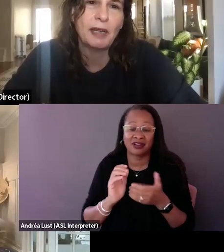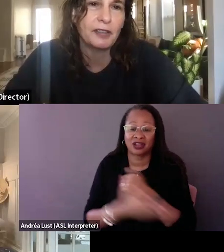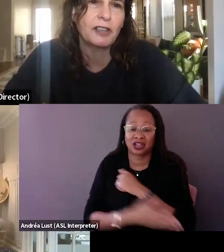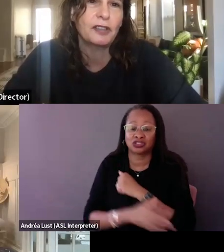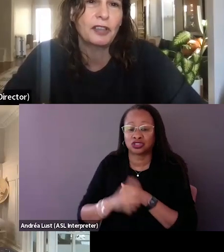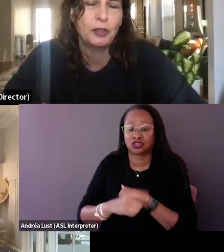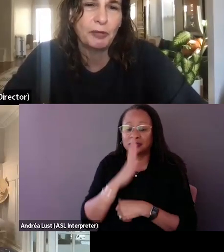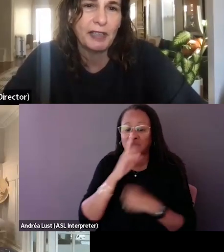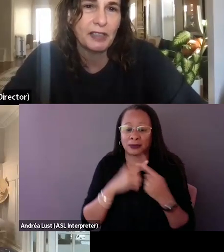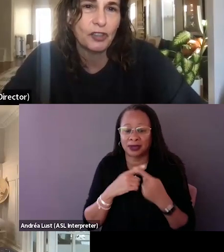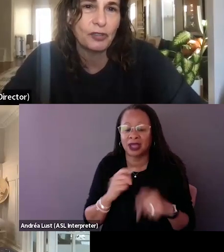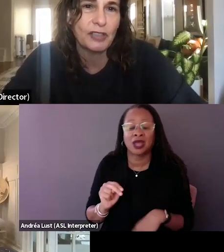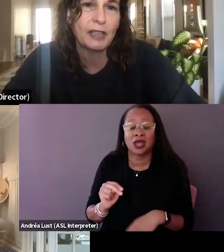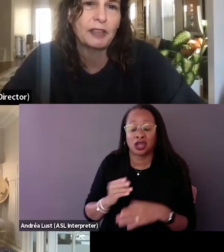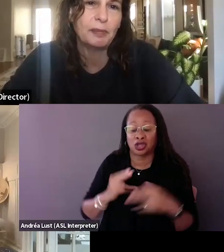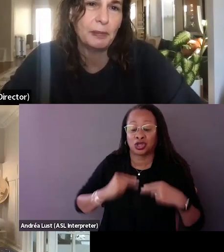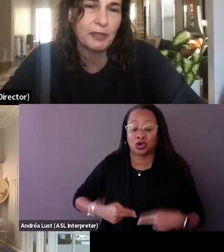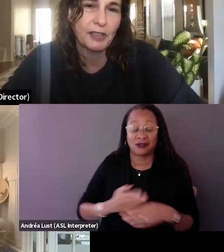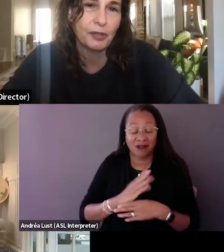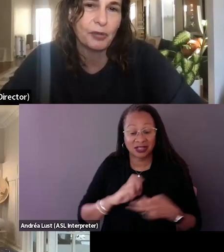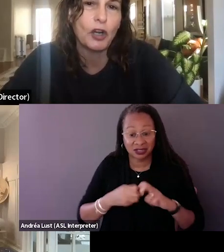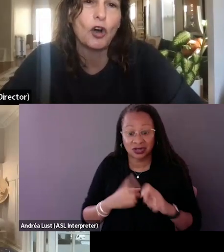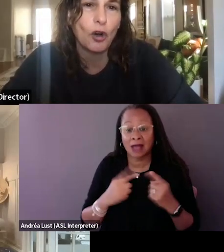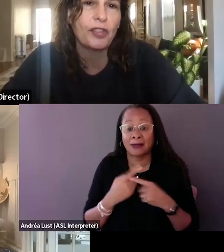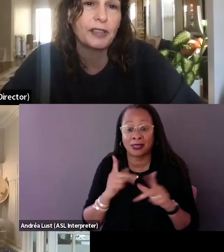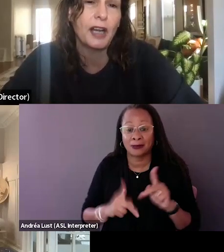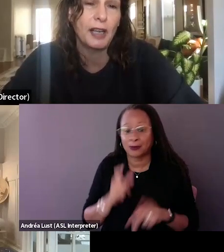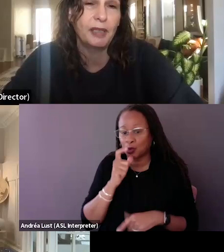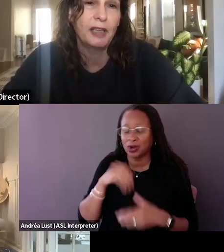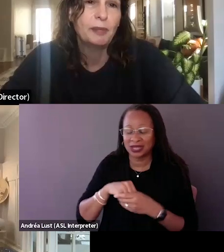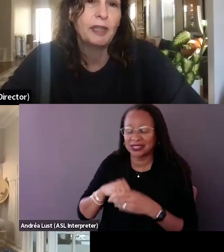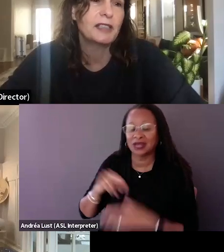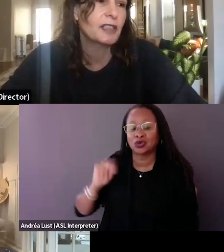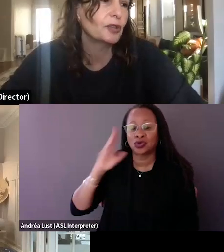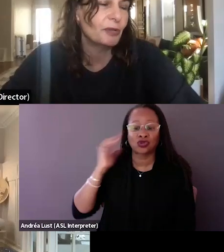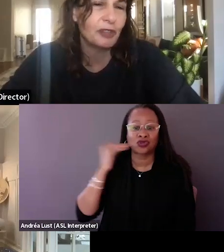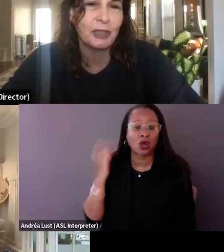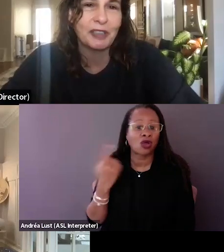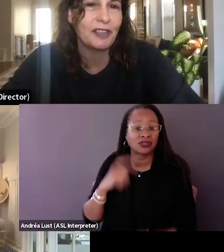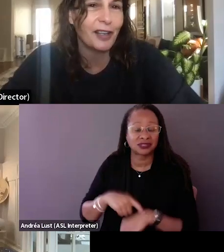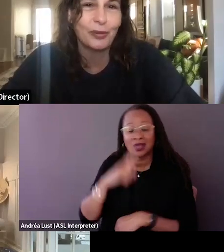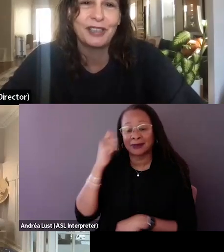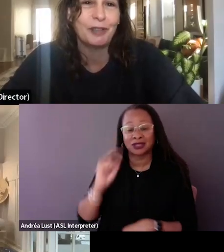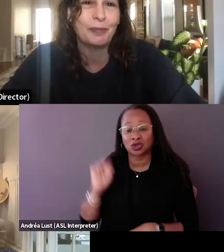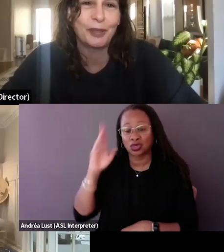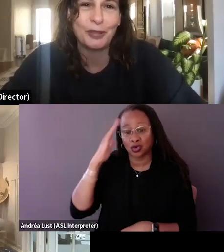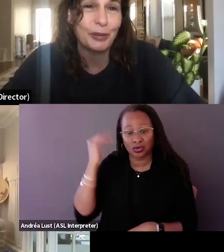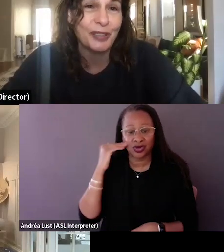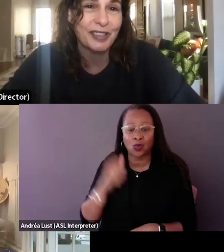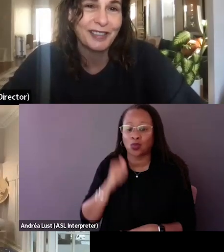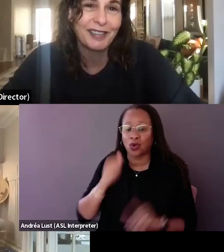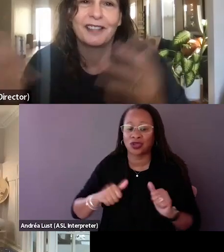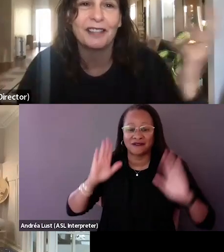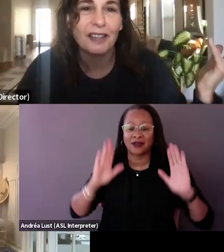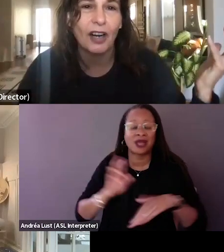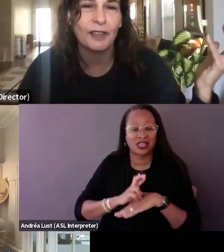talking about the human rights issues and about the people inside North Korea all the time, because the North Korean regime is not going to give up their